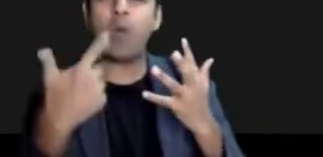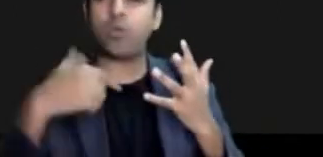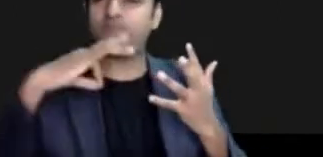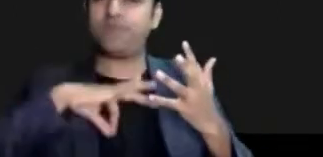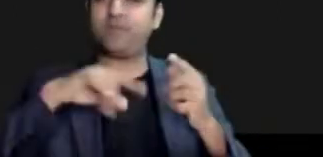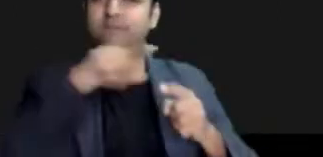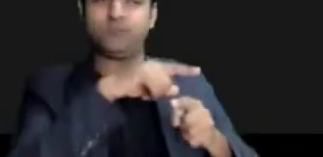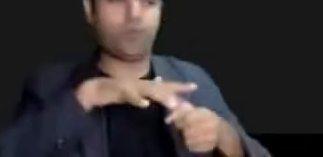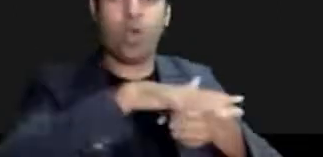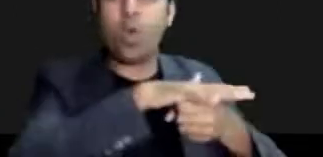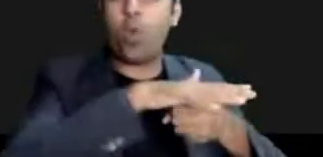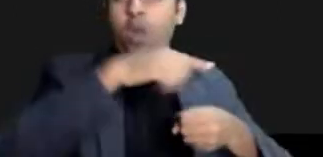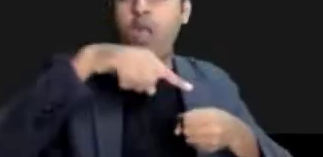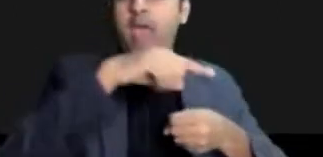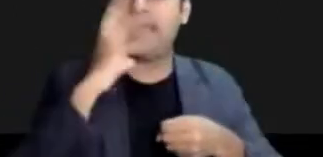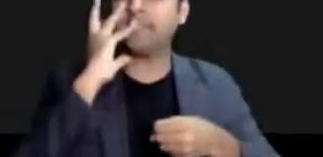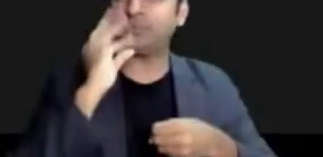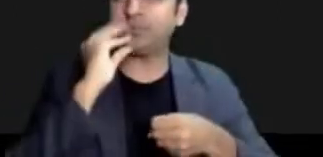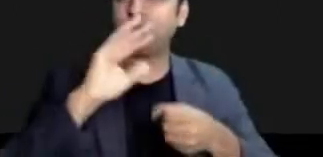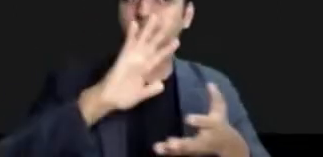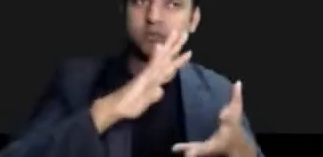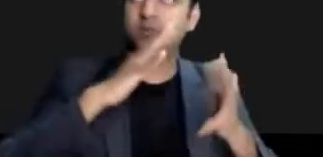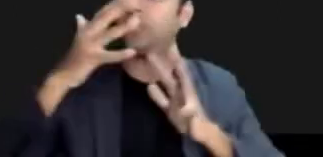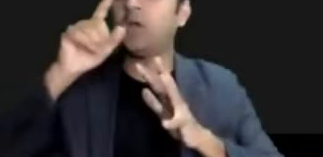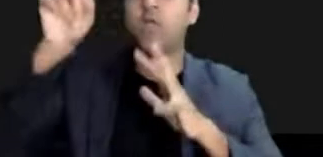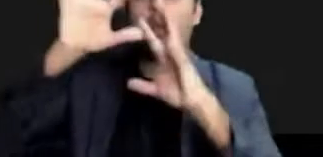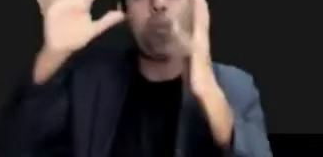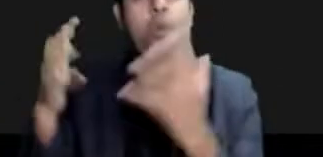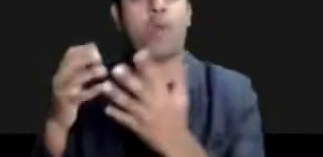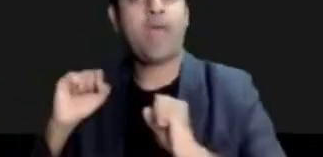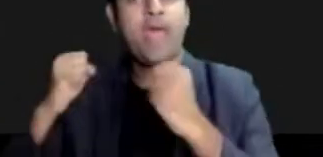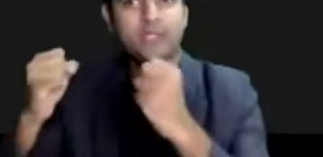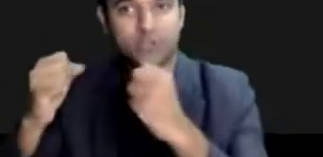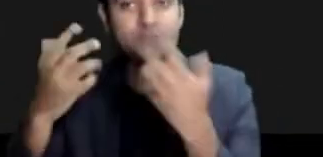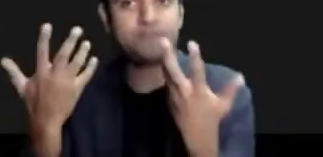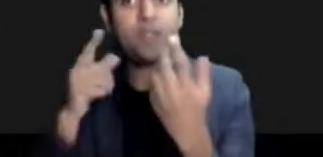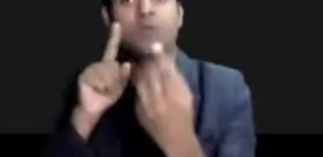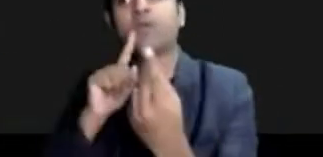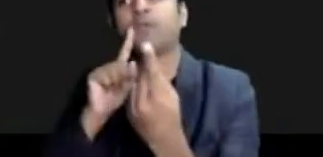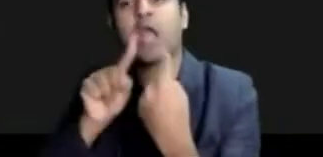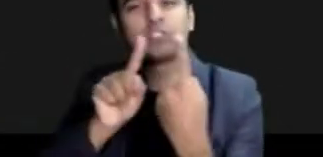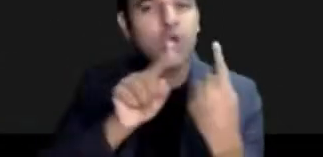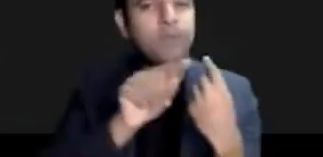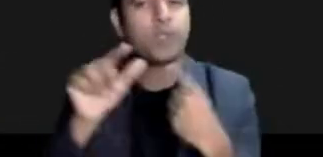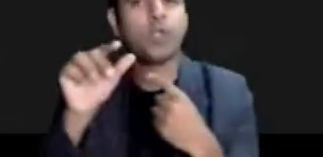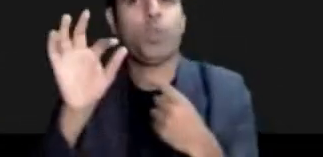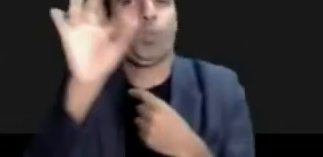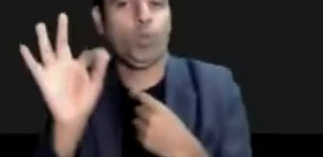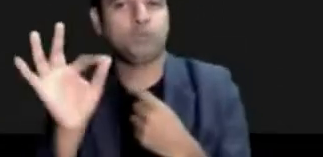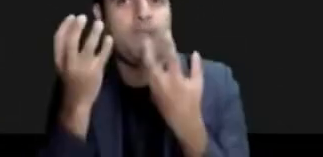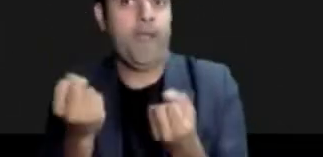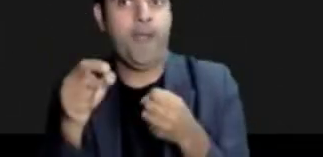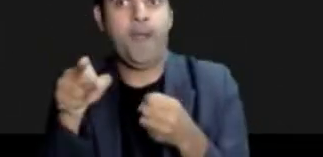you about your experience and your suggestion from local to global. Thank you. Thank you very